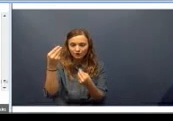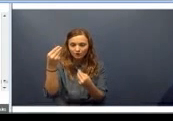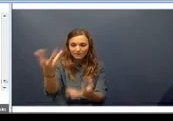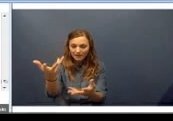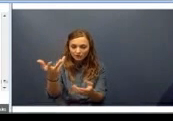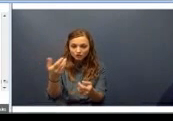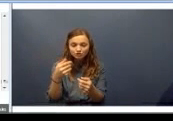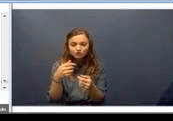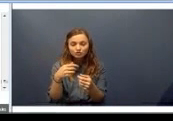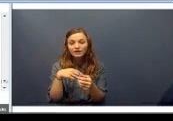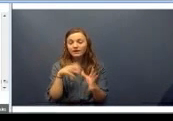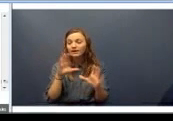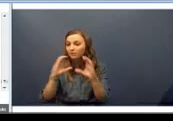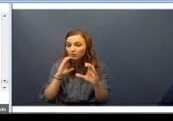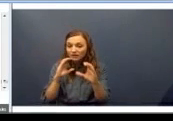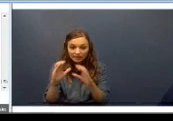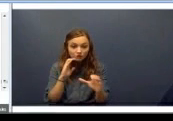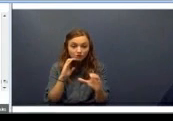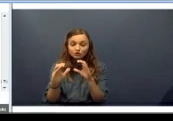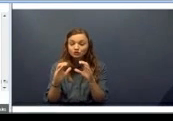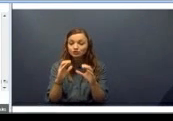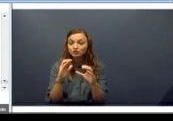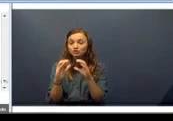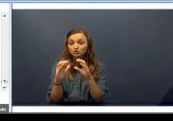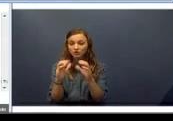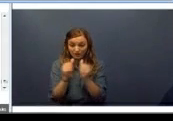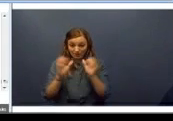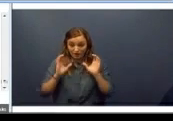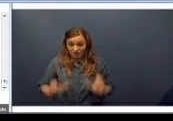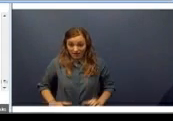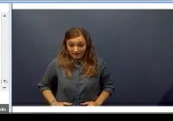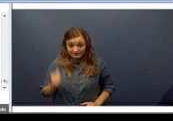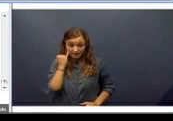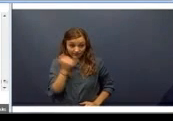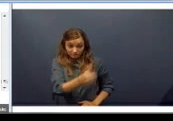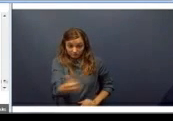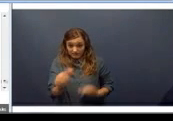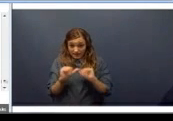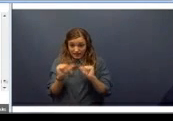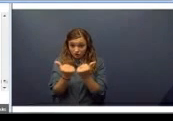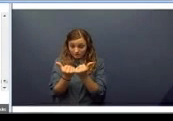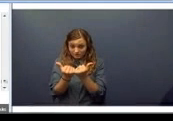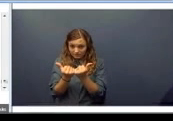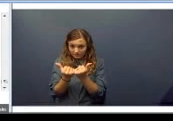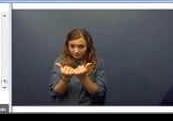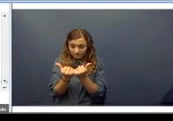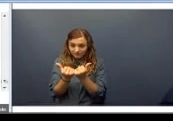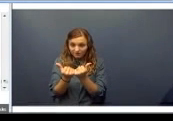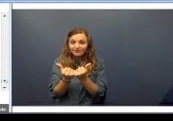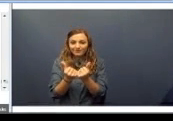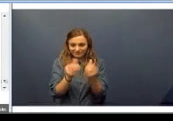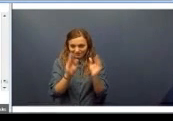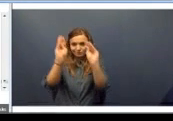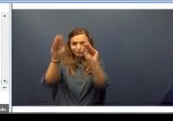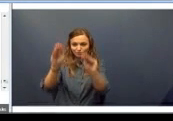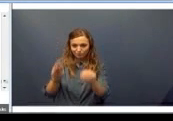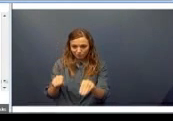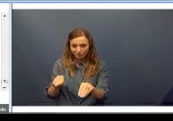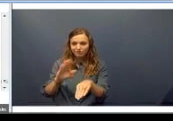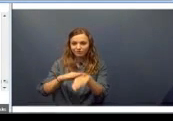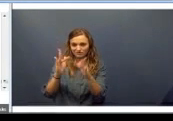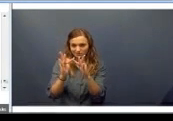of our information and communication with our clients, if you're an agency,